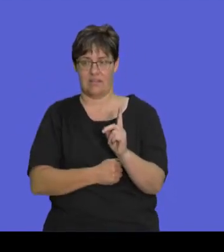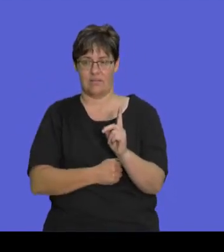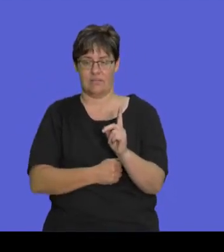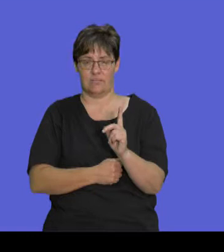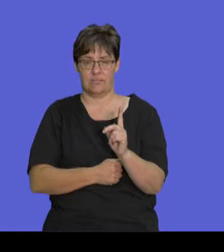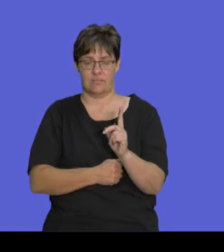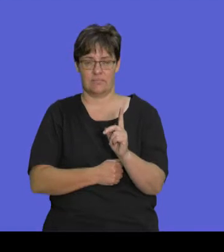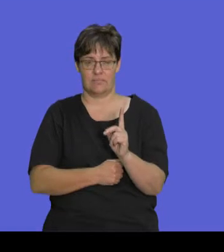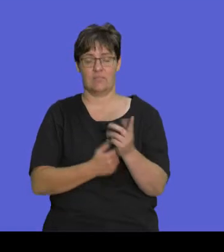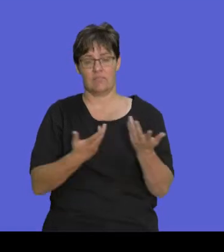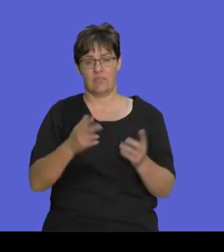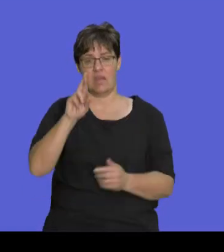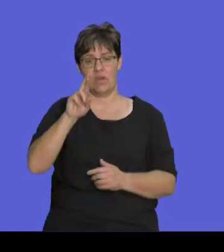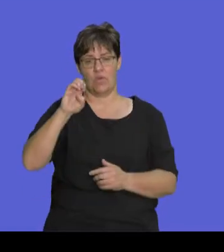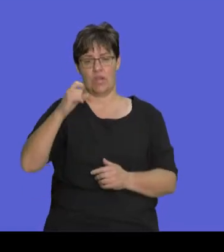wherein